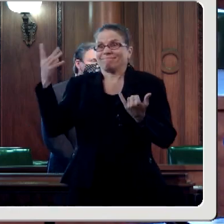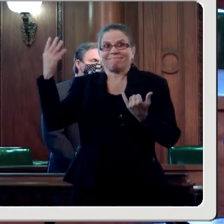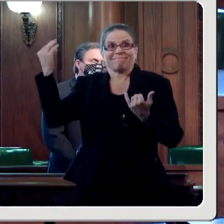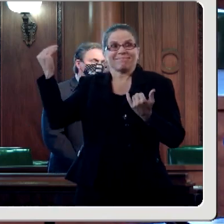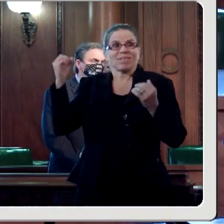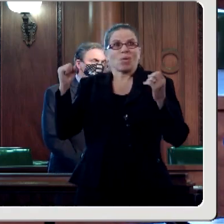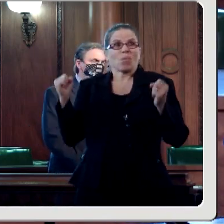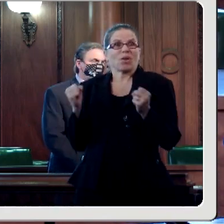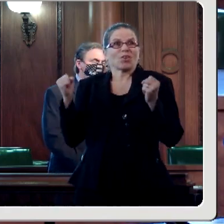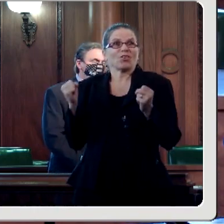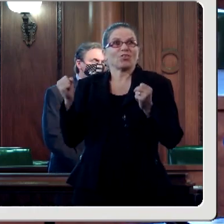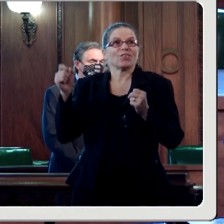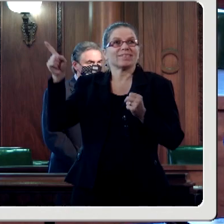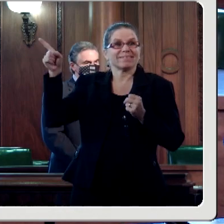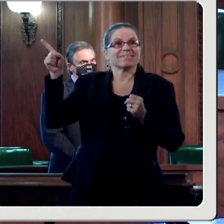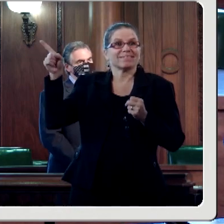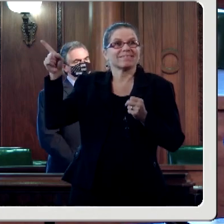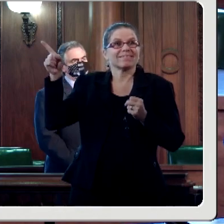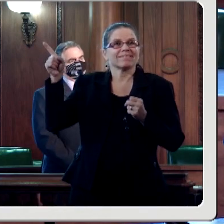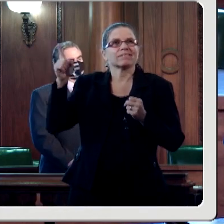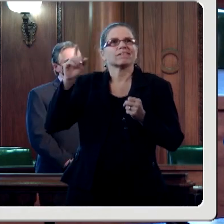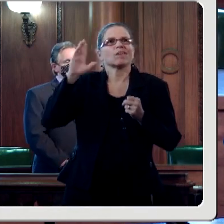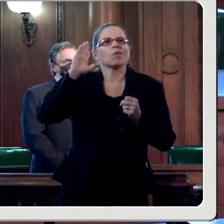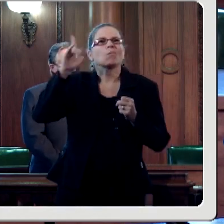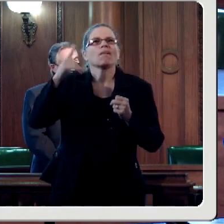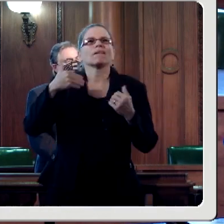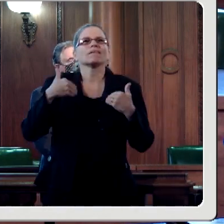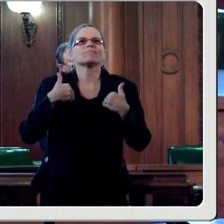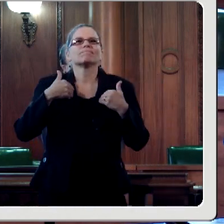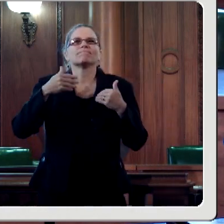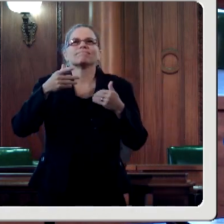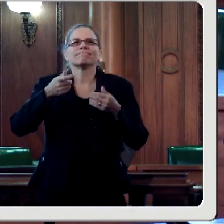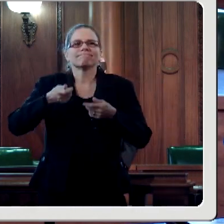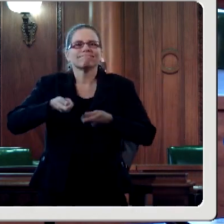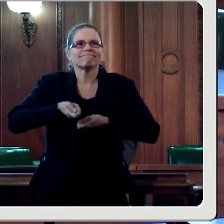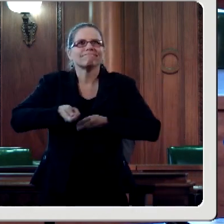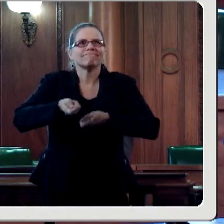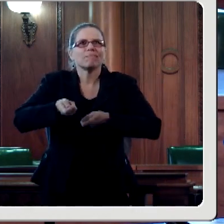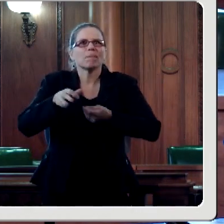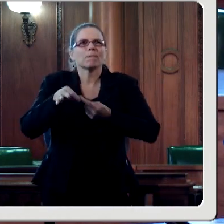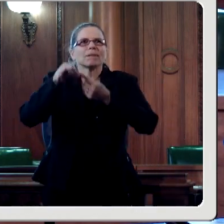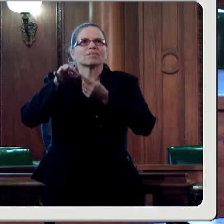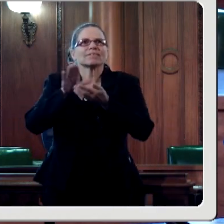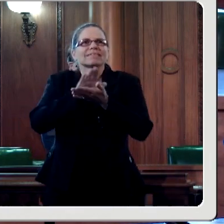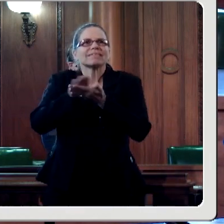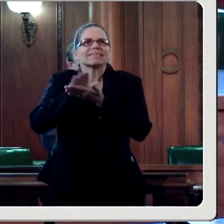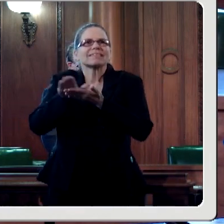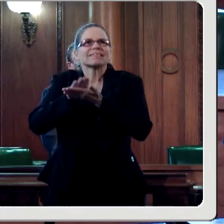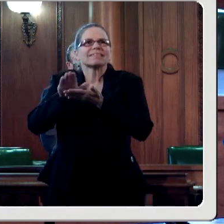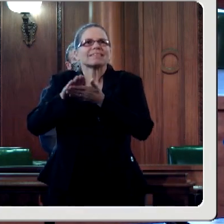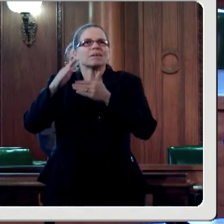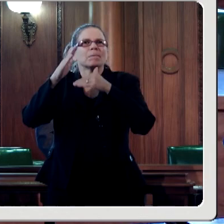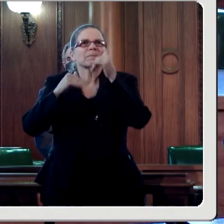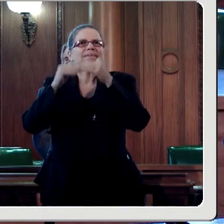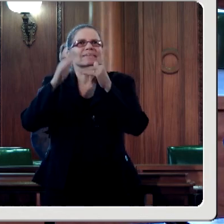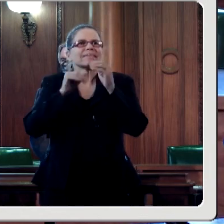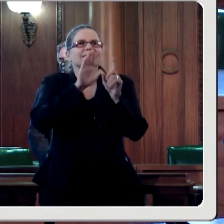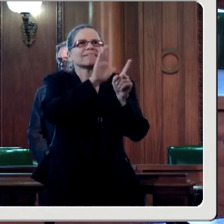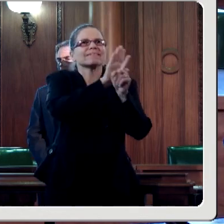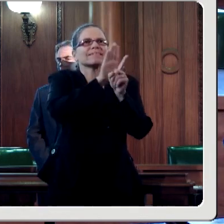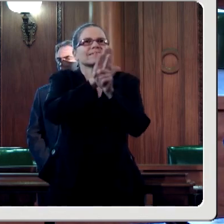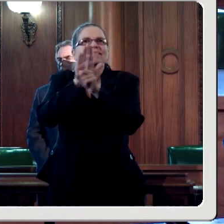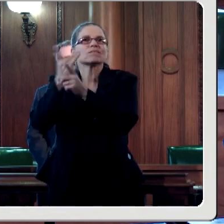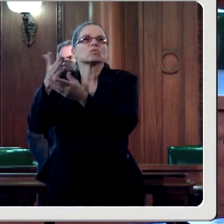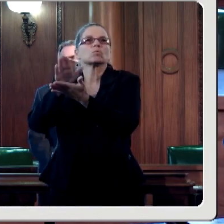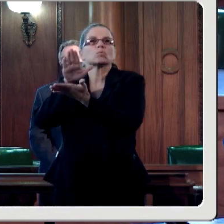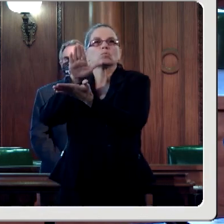basically more passes with our electrostatic cleaners. Every building, municipal building, has access to those cleaners,